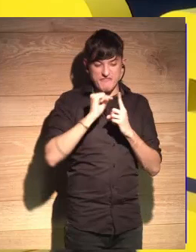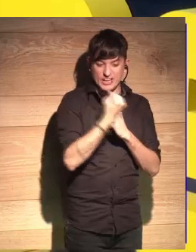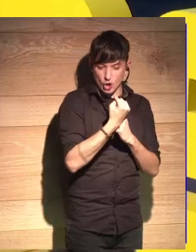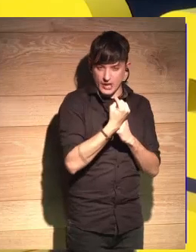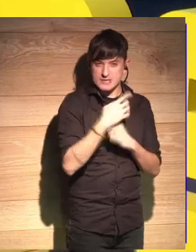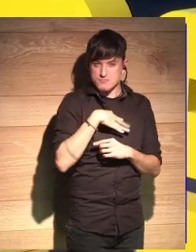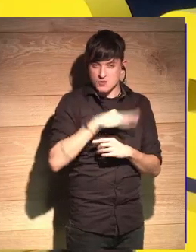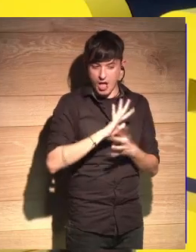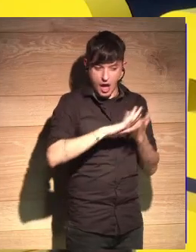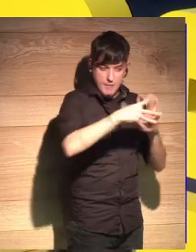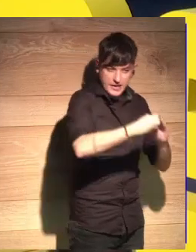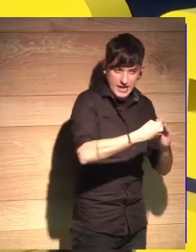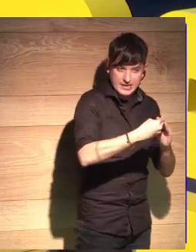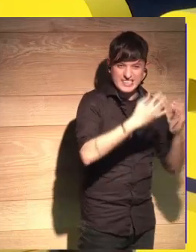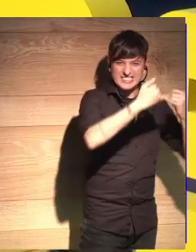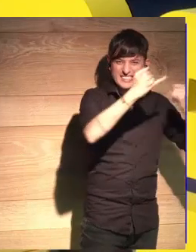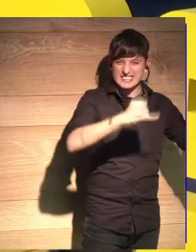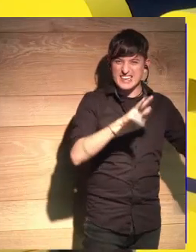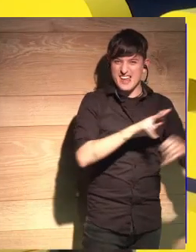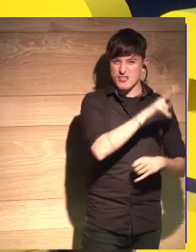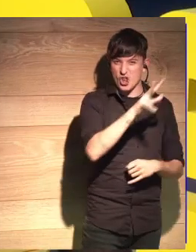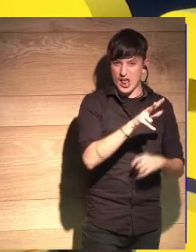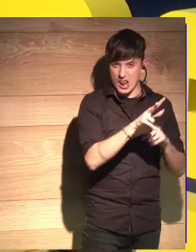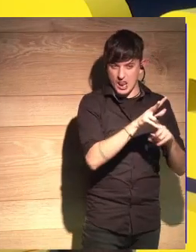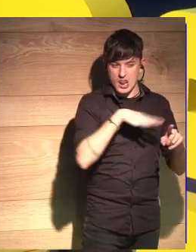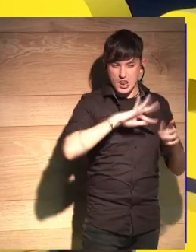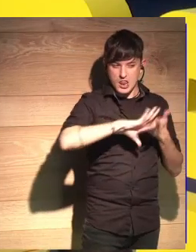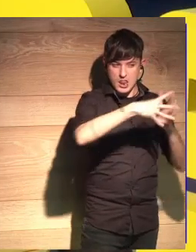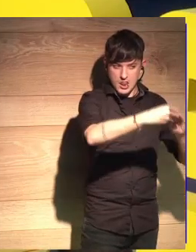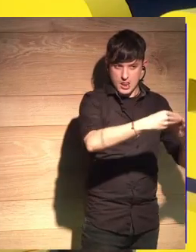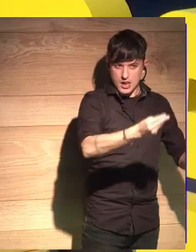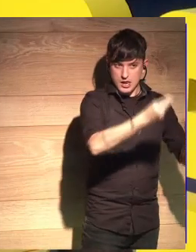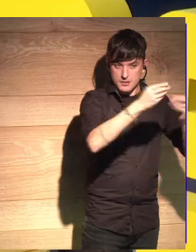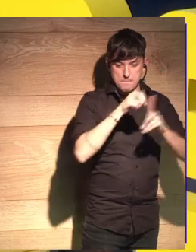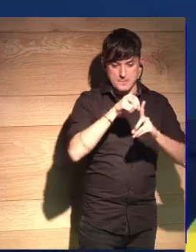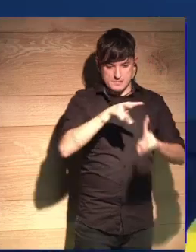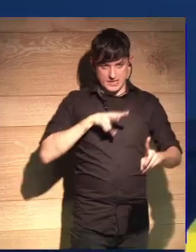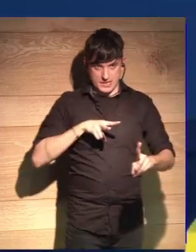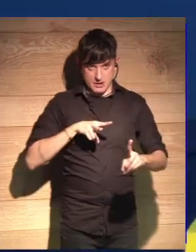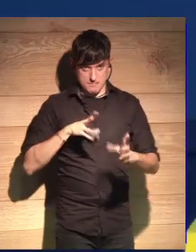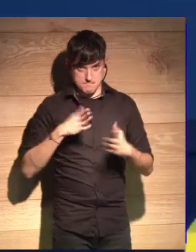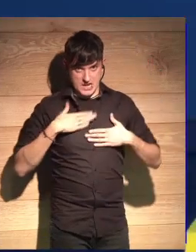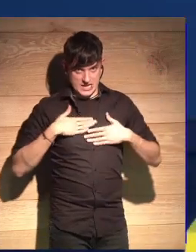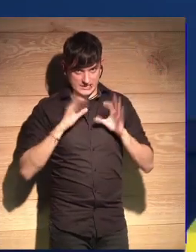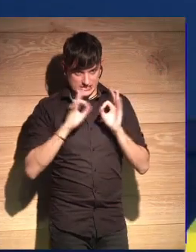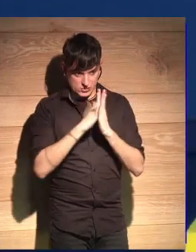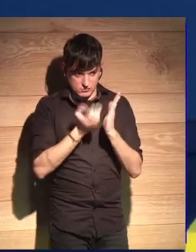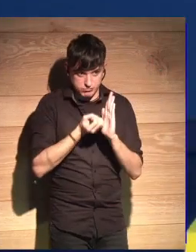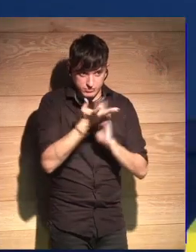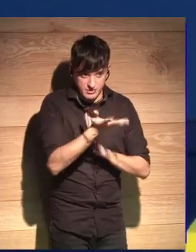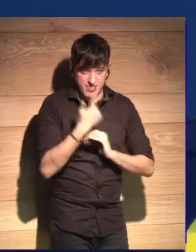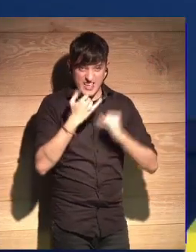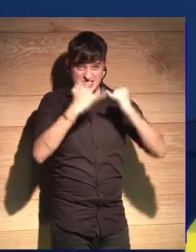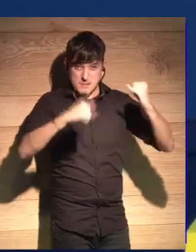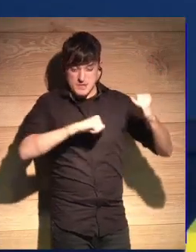so that's the perspective of my book, the perspective that personal crises offer for understanding